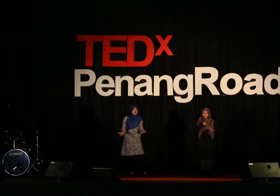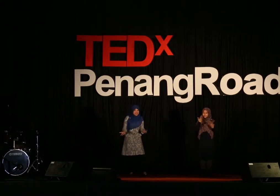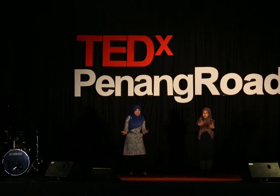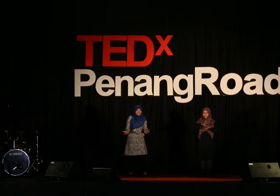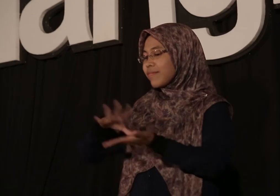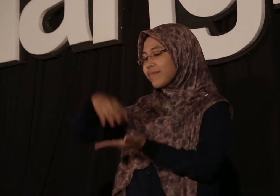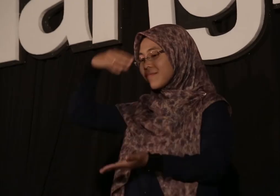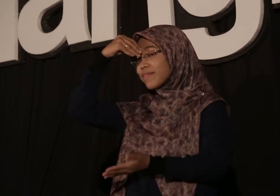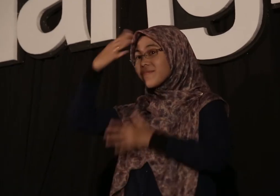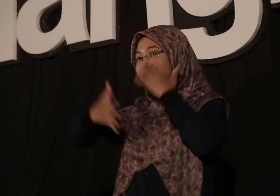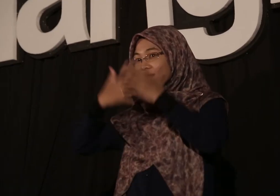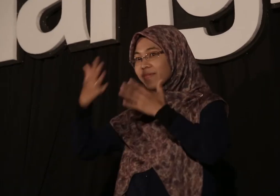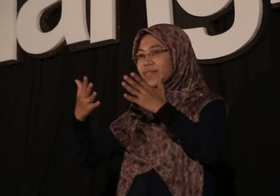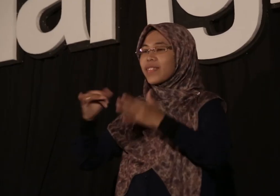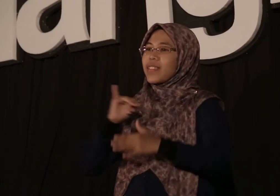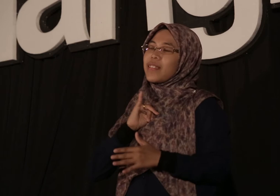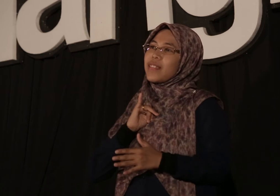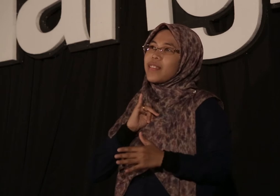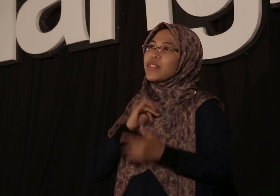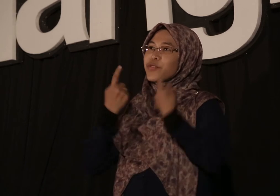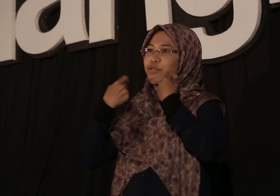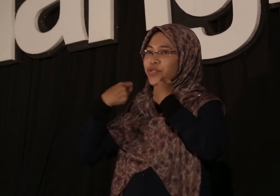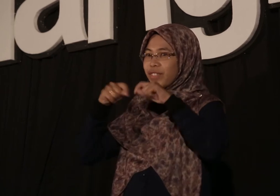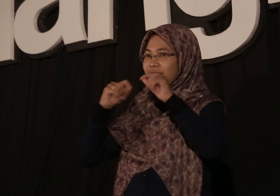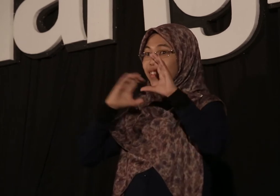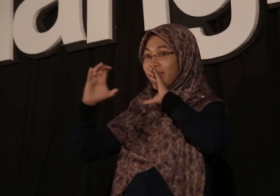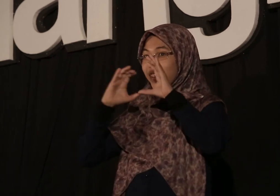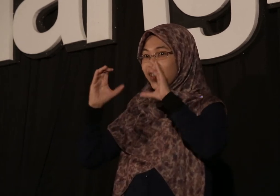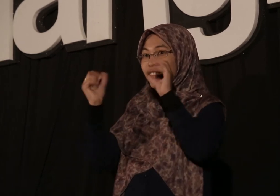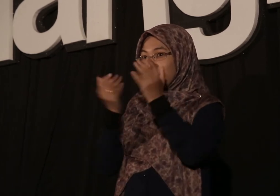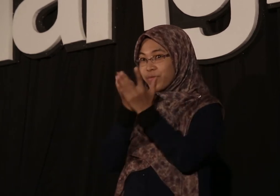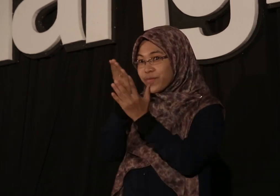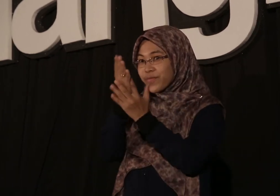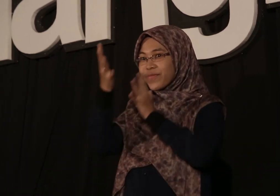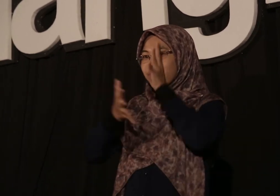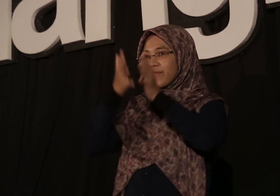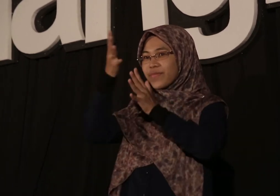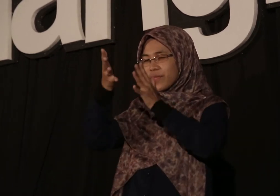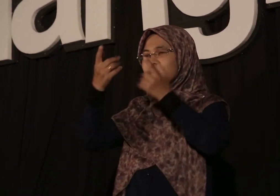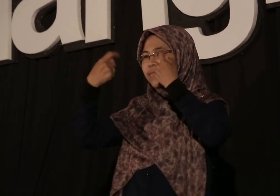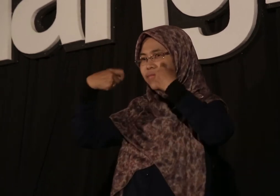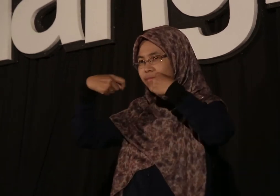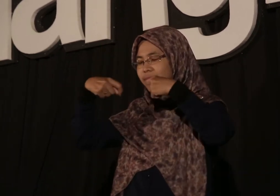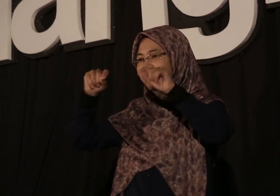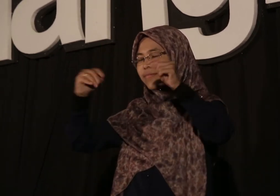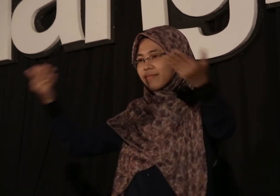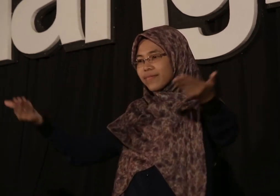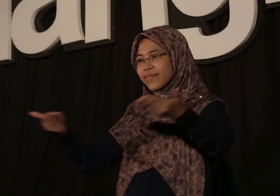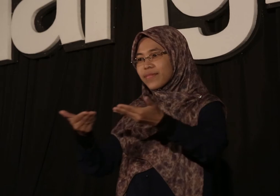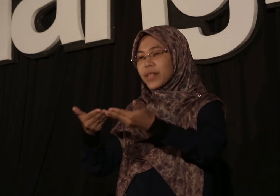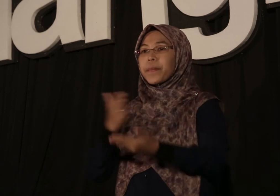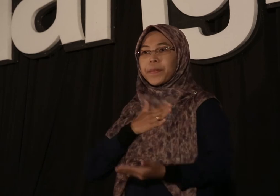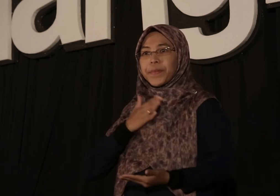sign language and that I'm trying to communicate with them using sign language, I will try to redo my introduction using